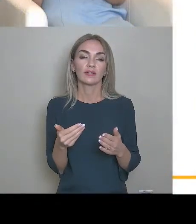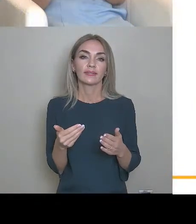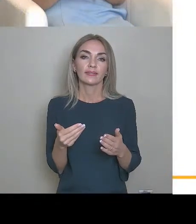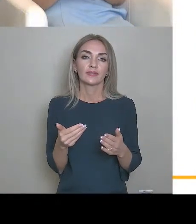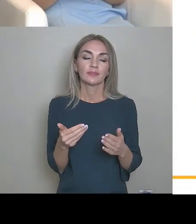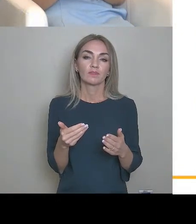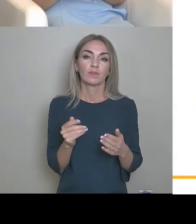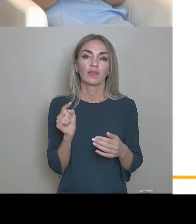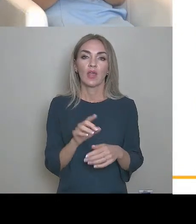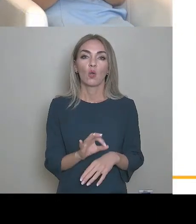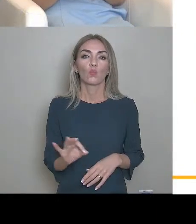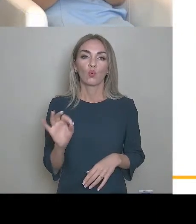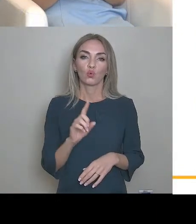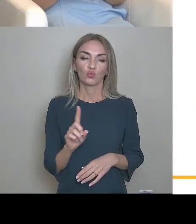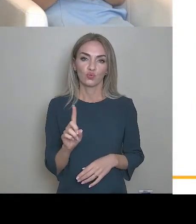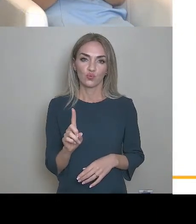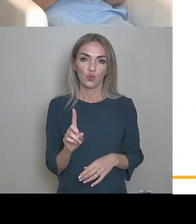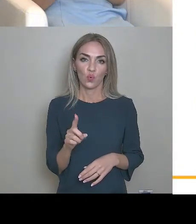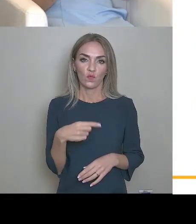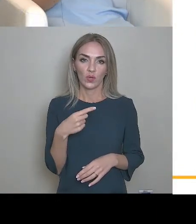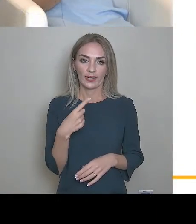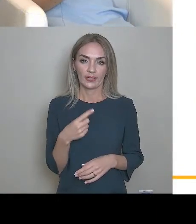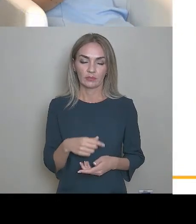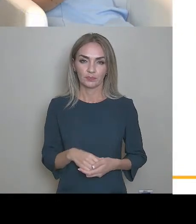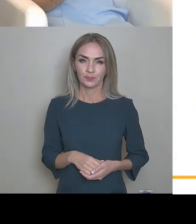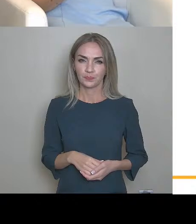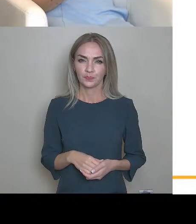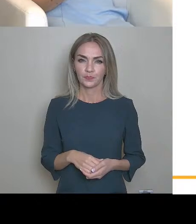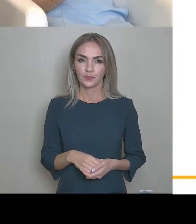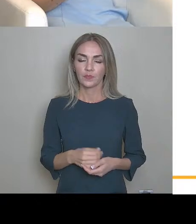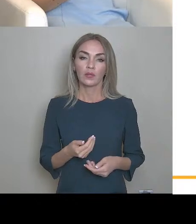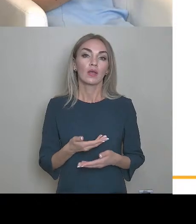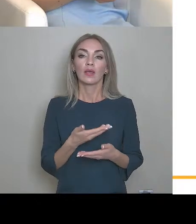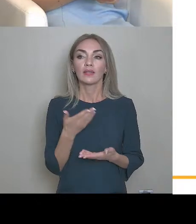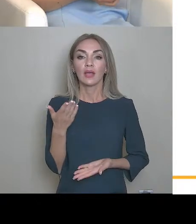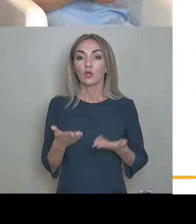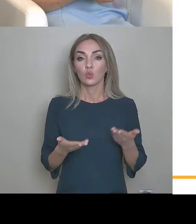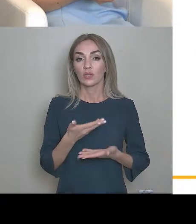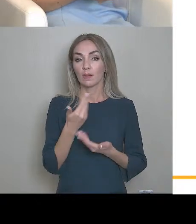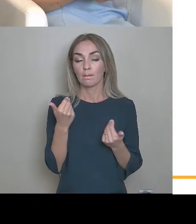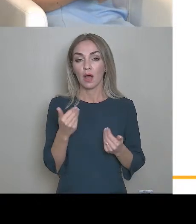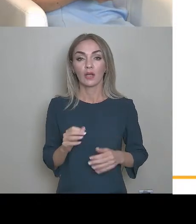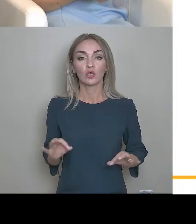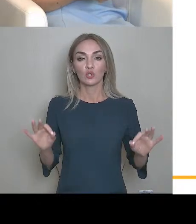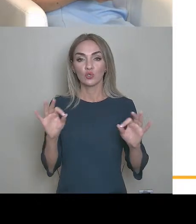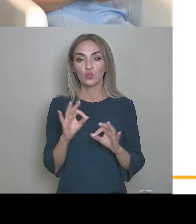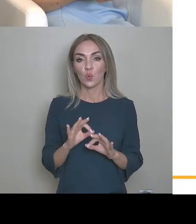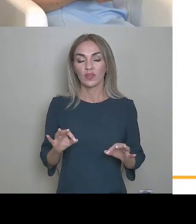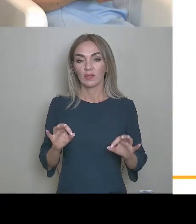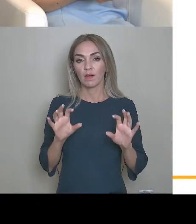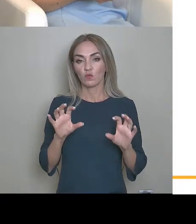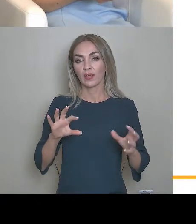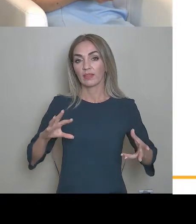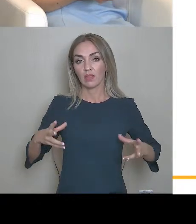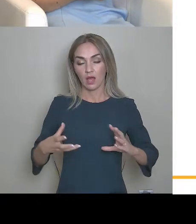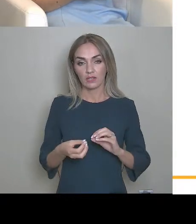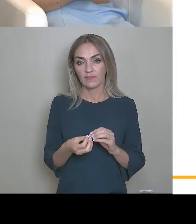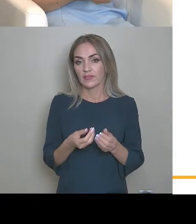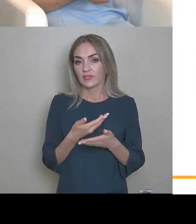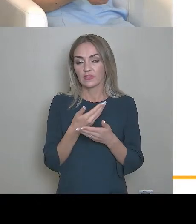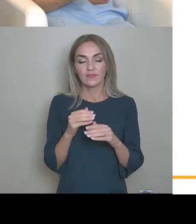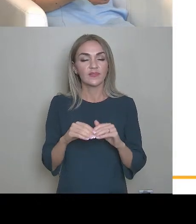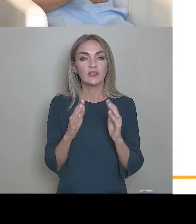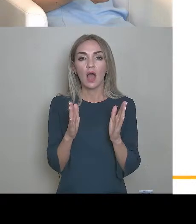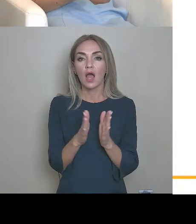of the voters in terms of their choice, but it doesn't have any legal effects, even if the person